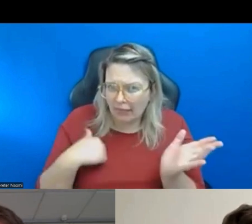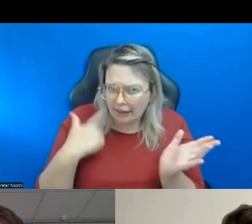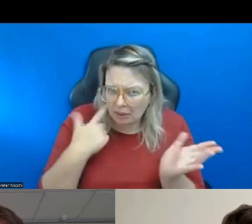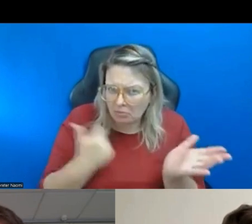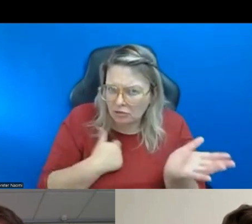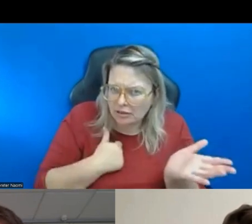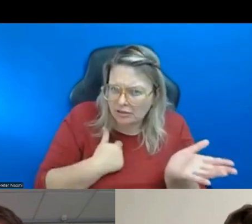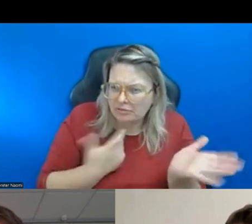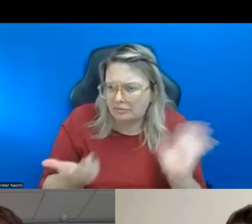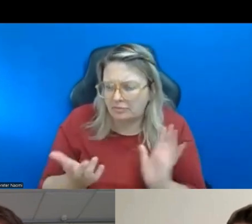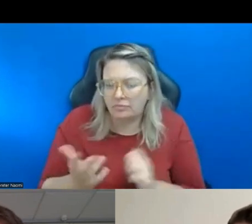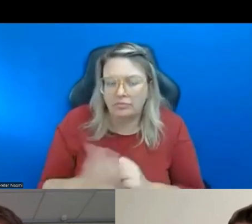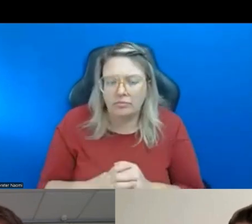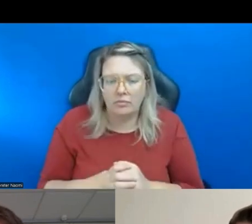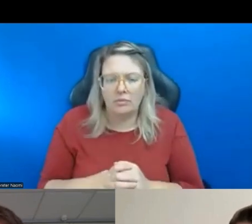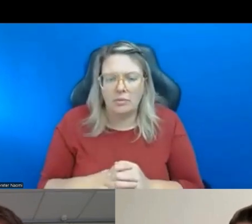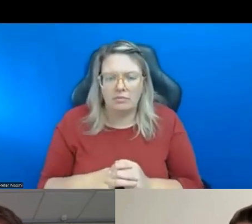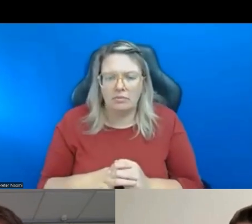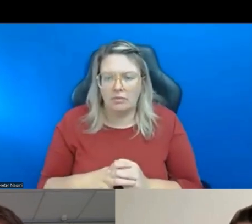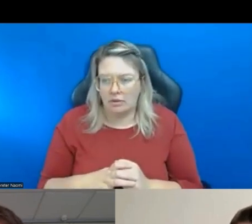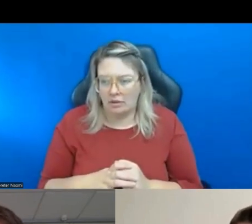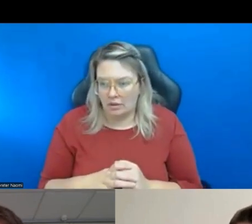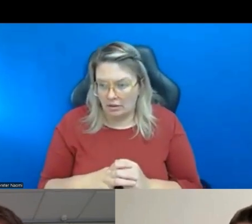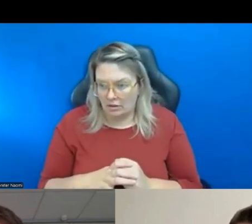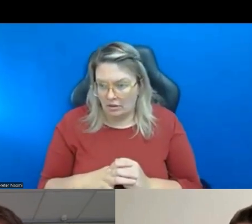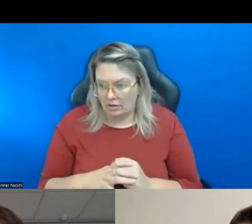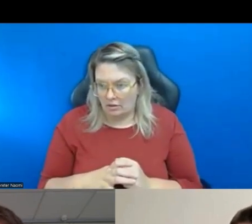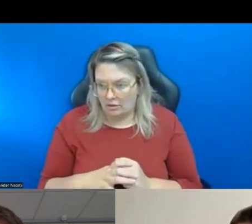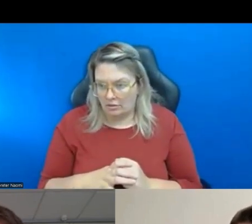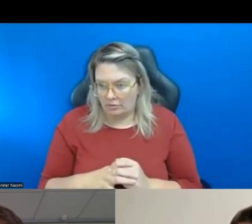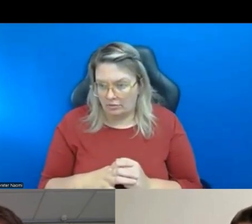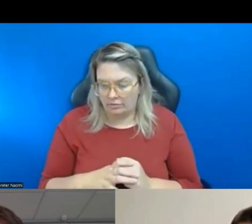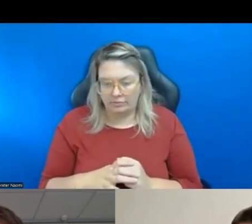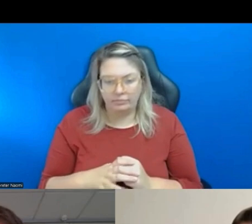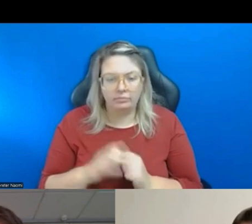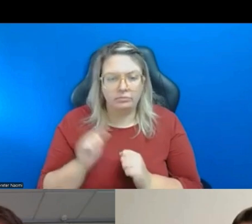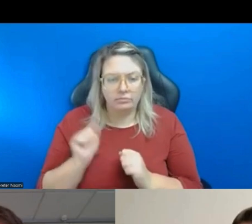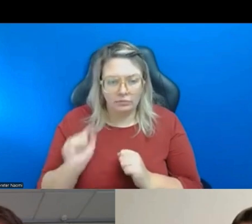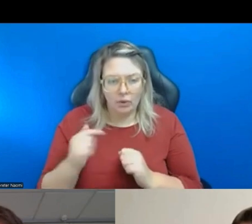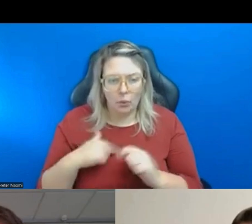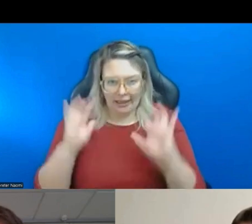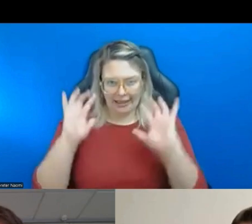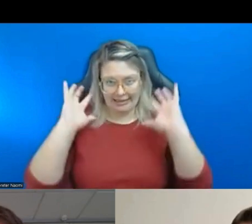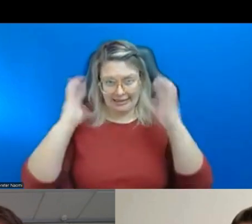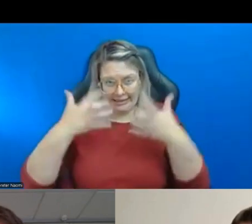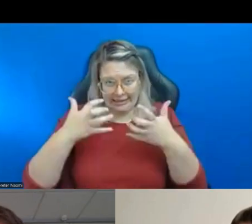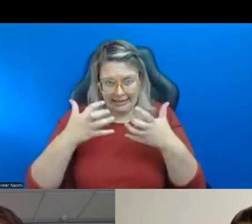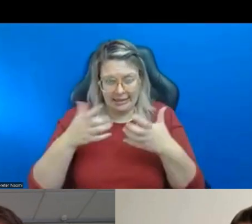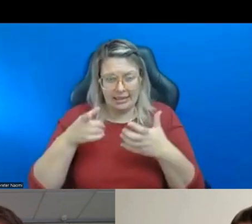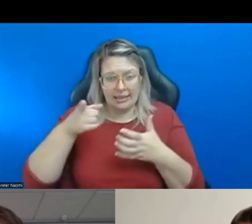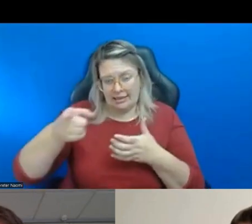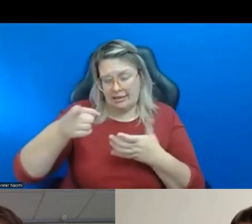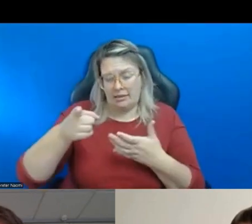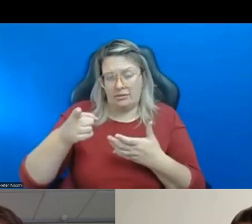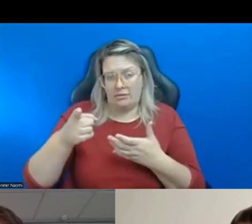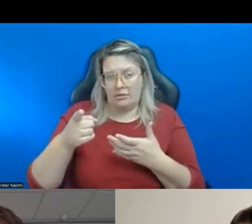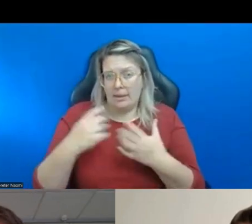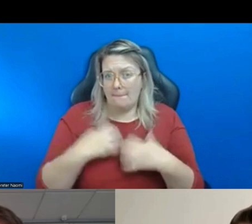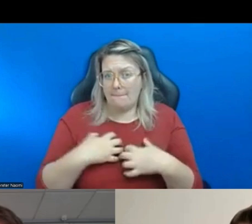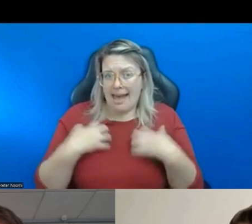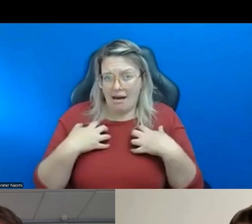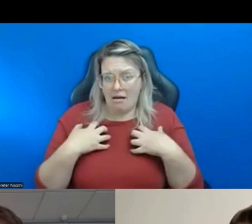not mentioned as priority areas for mayors, we're concerned about the potential of having a mayor that doesn't use the budget creatively to give money to our